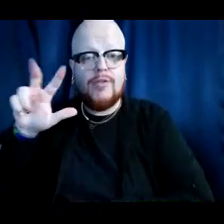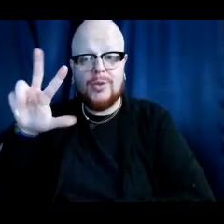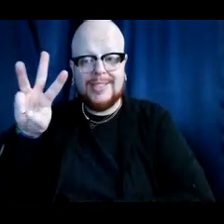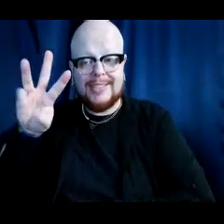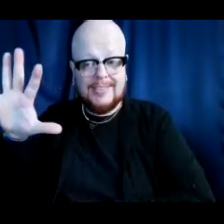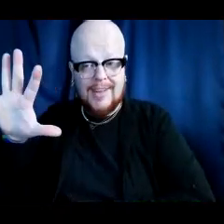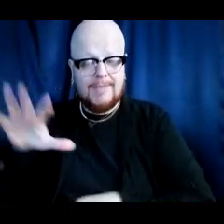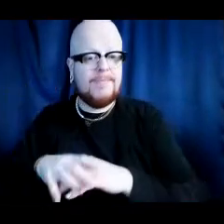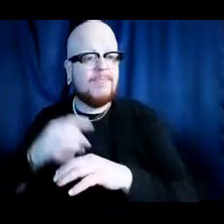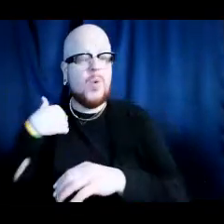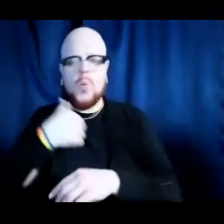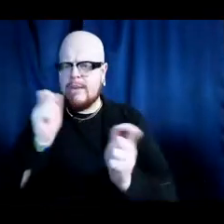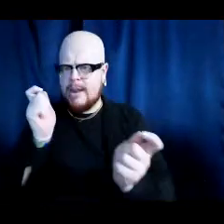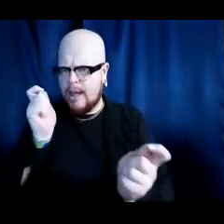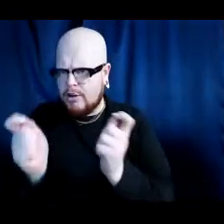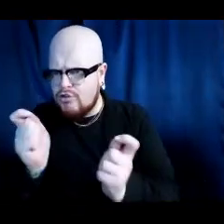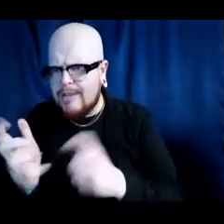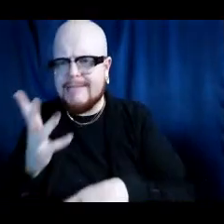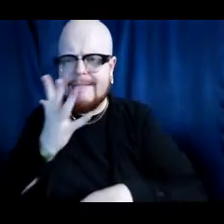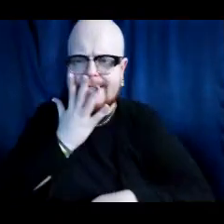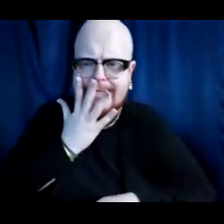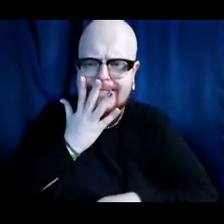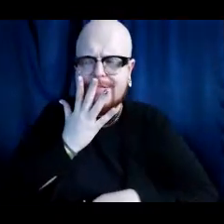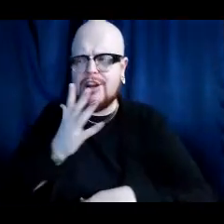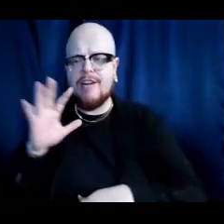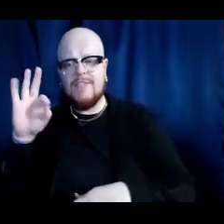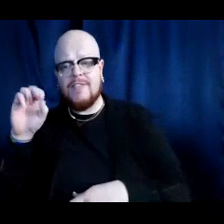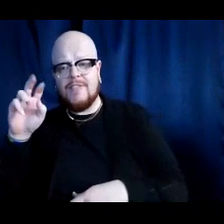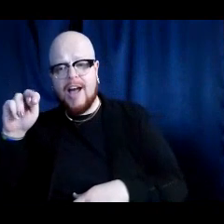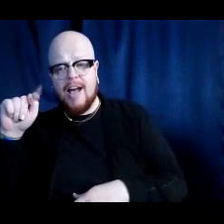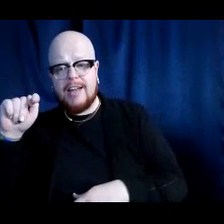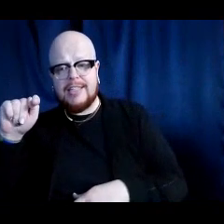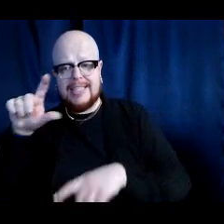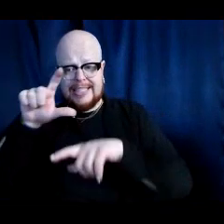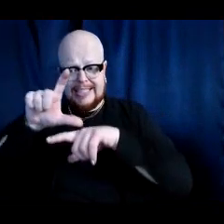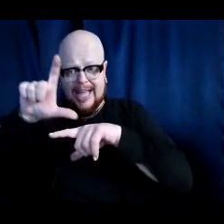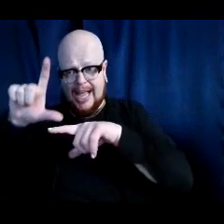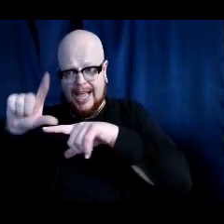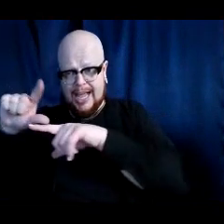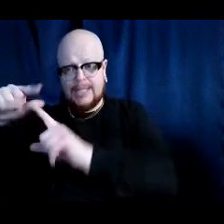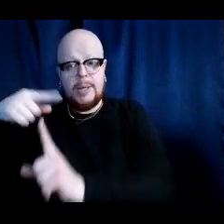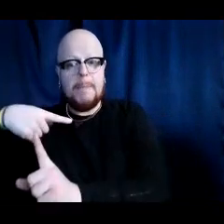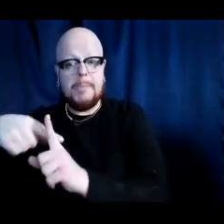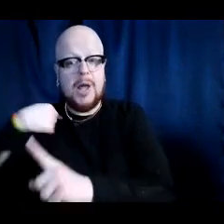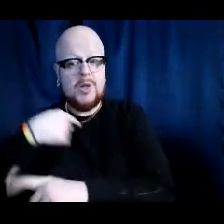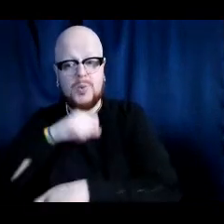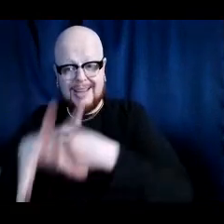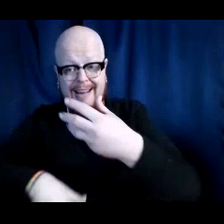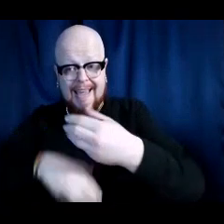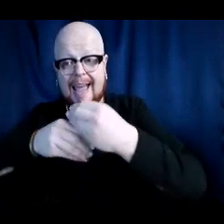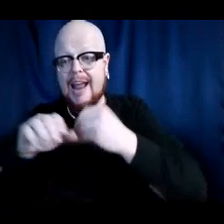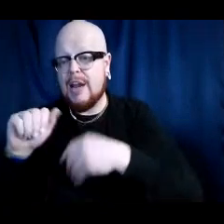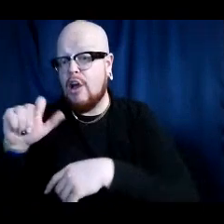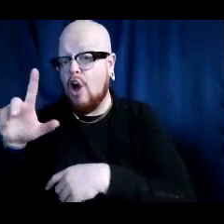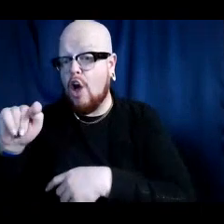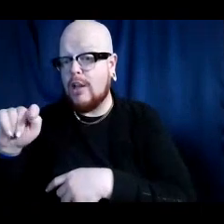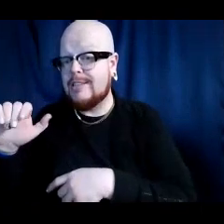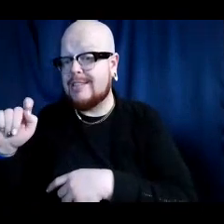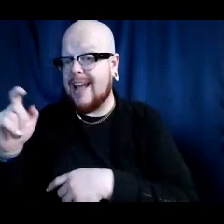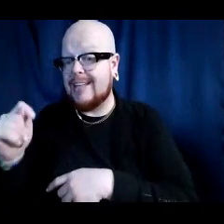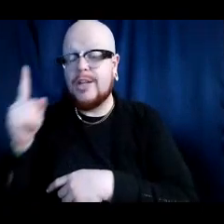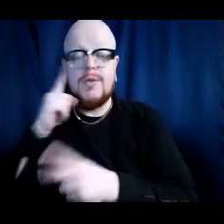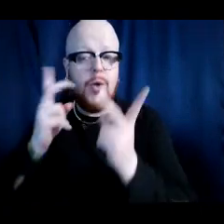contrast, font style and size, and add alternative text known as alt text to visual images. Also,